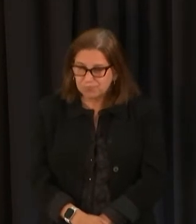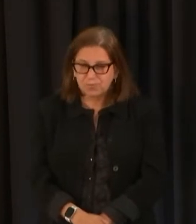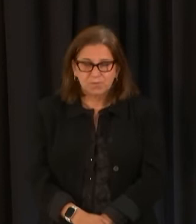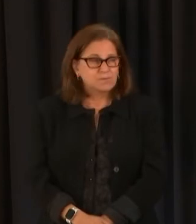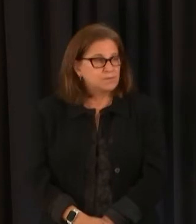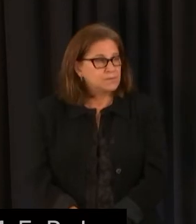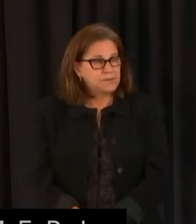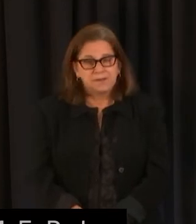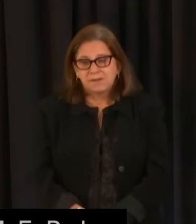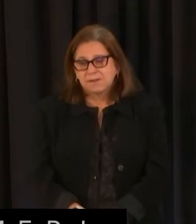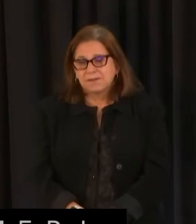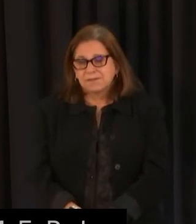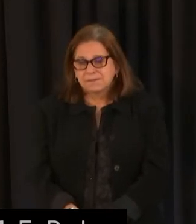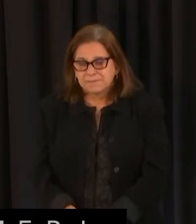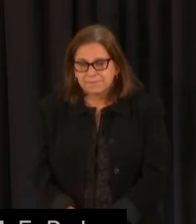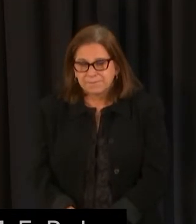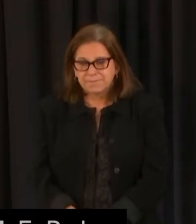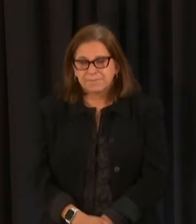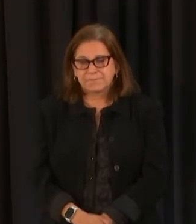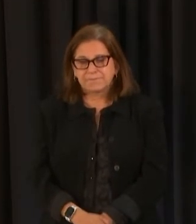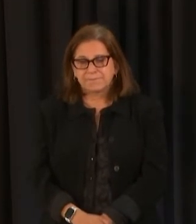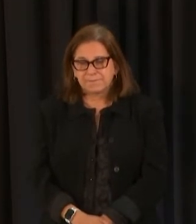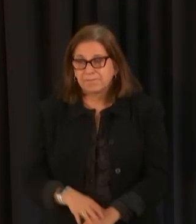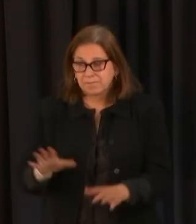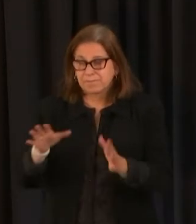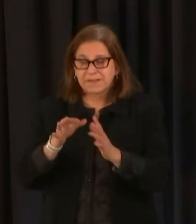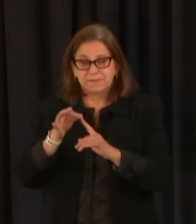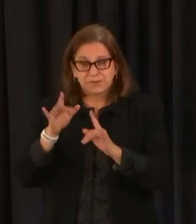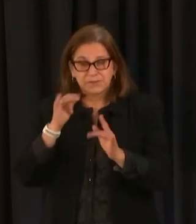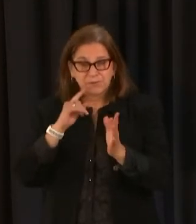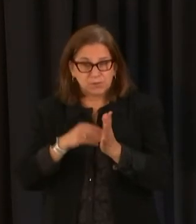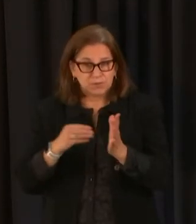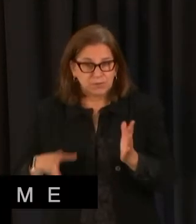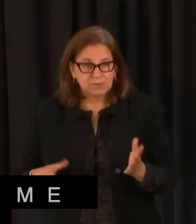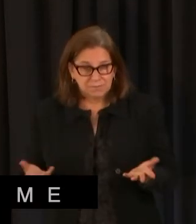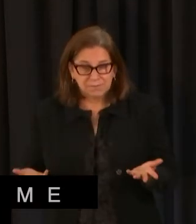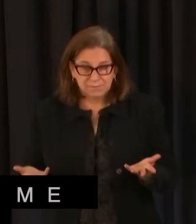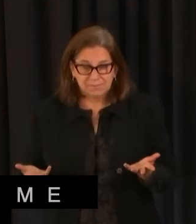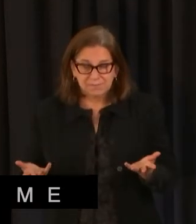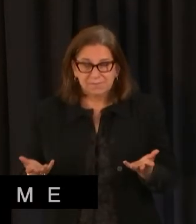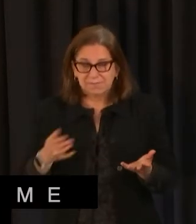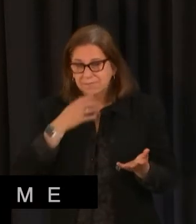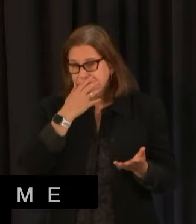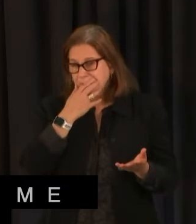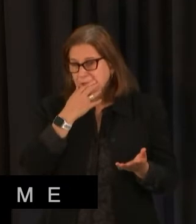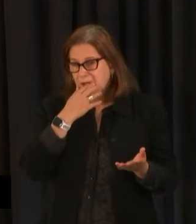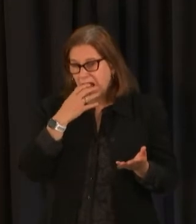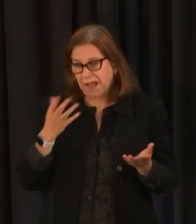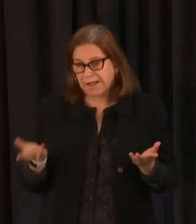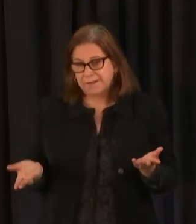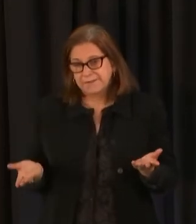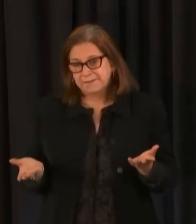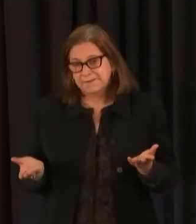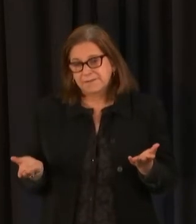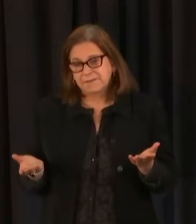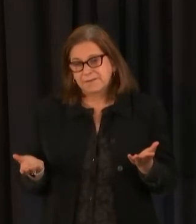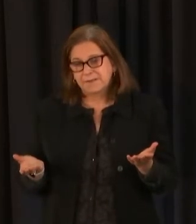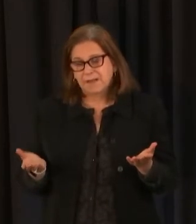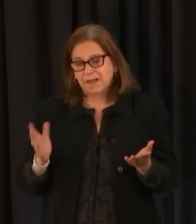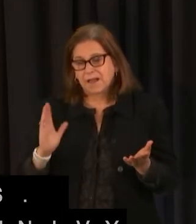let me qualify that by saying, especially for students, we miss our university students